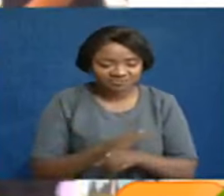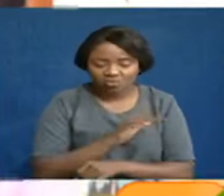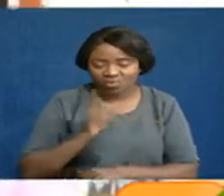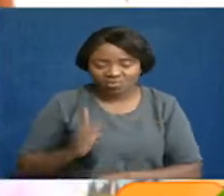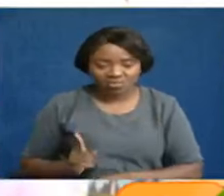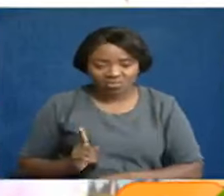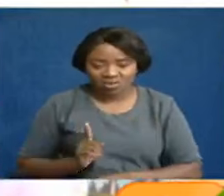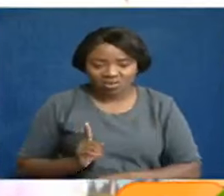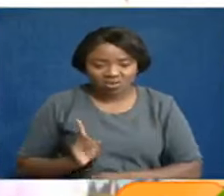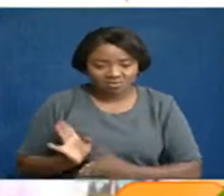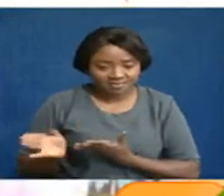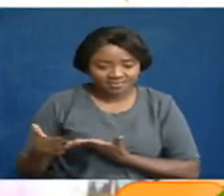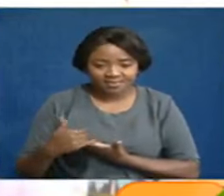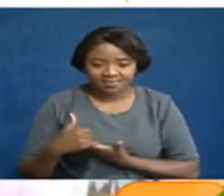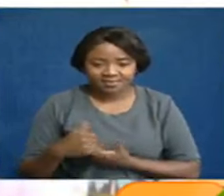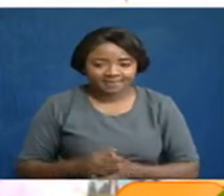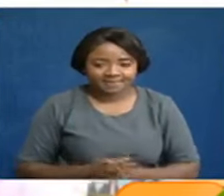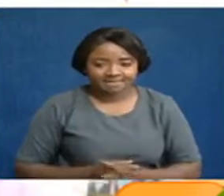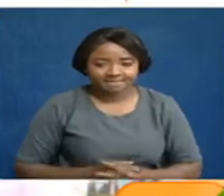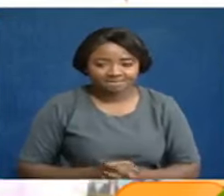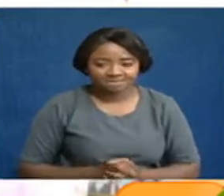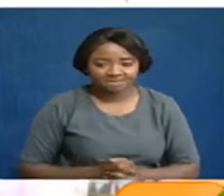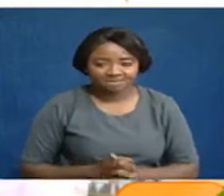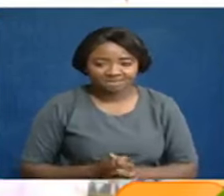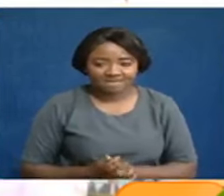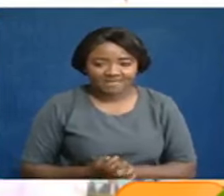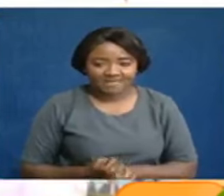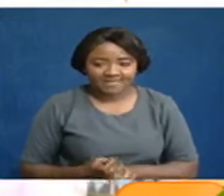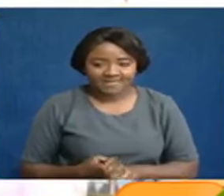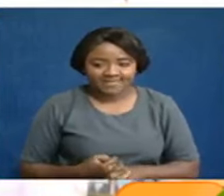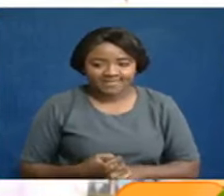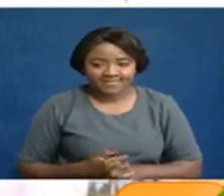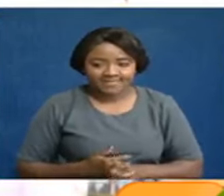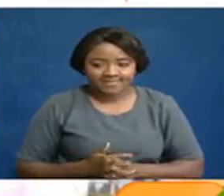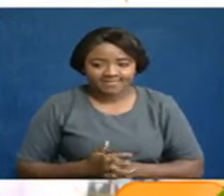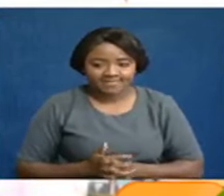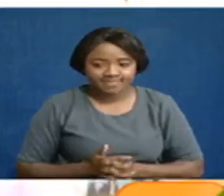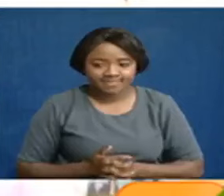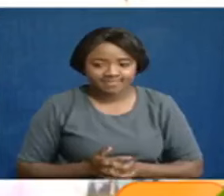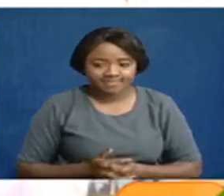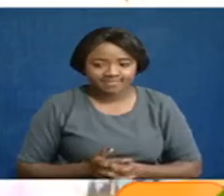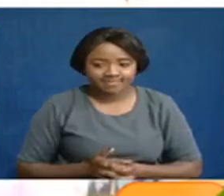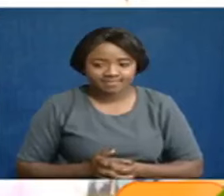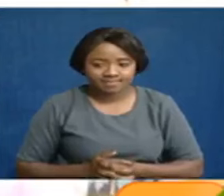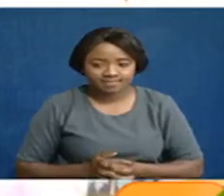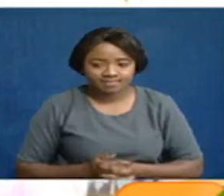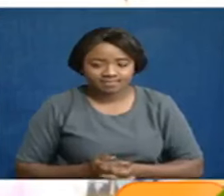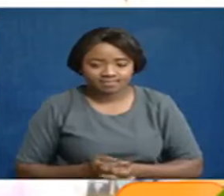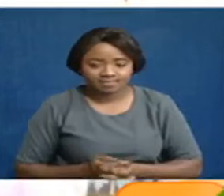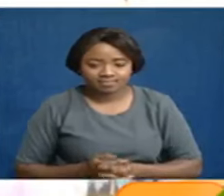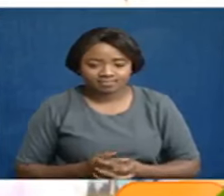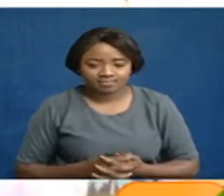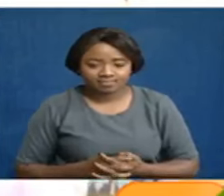we are not going to recoup everything that we lost in the finance bill. And